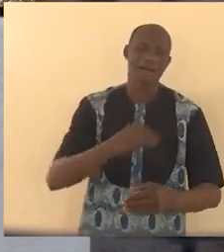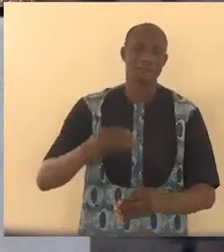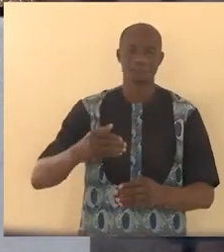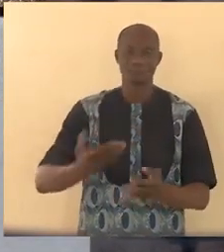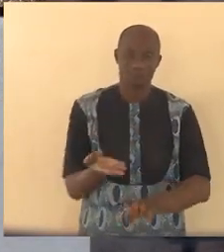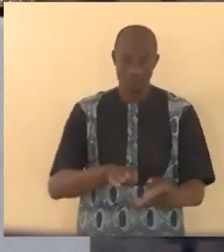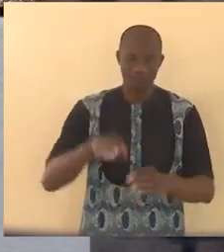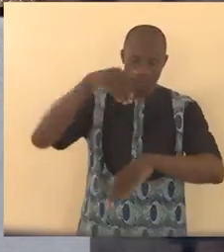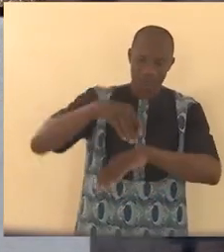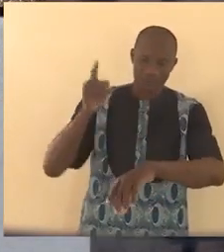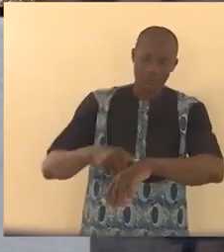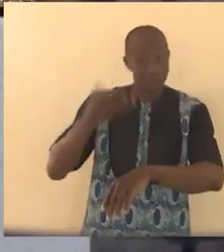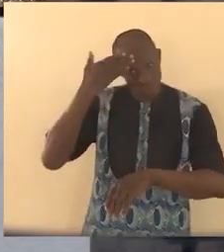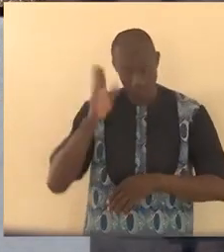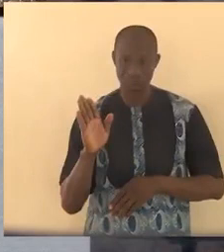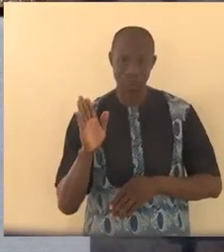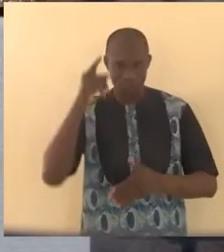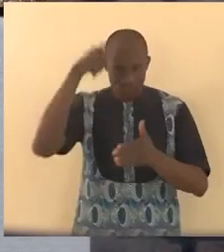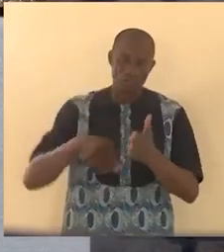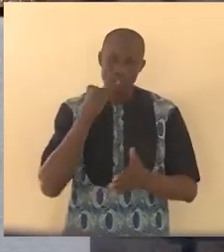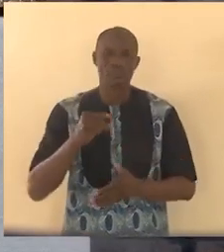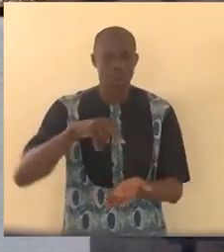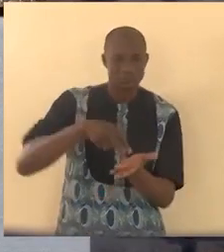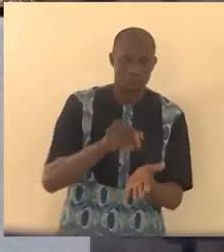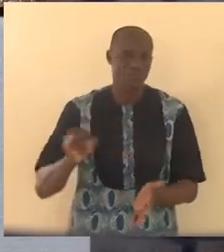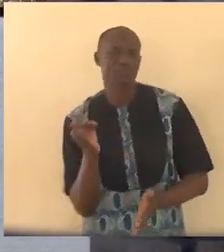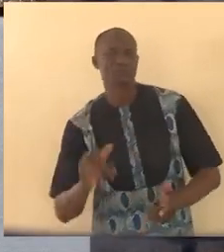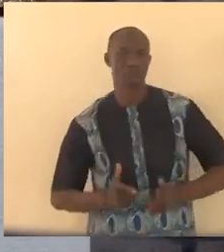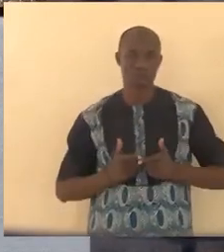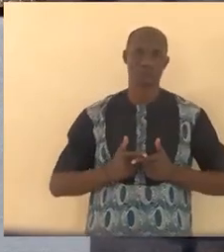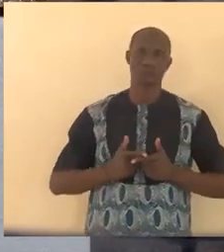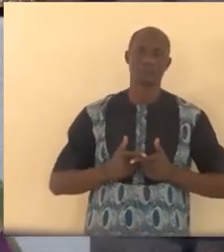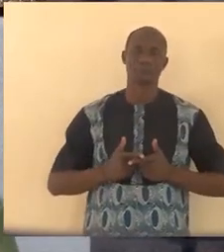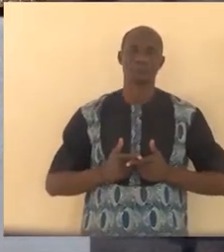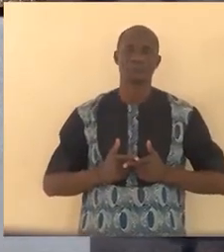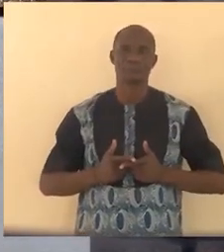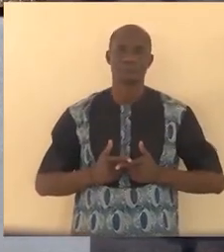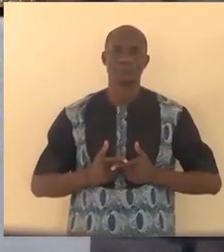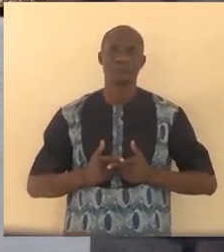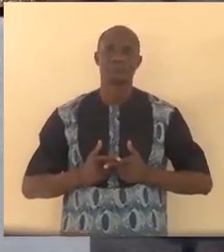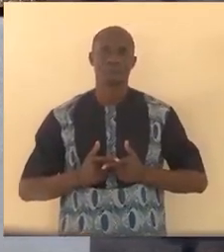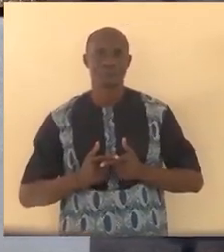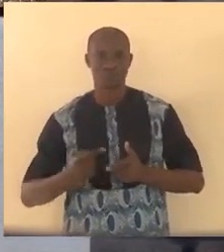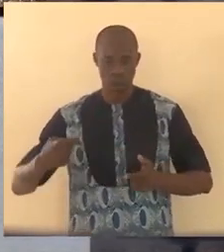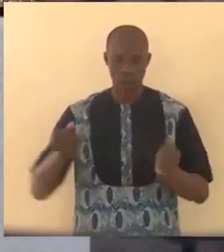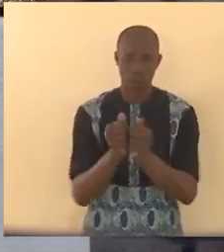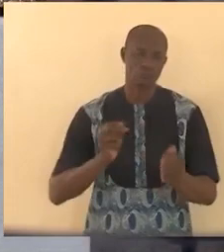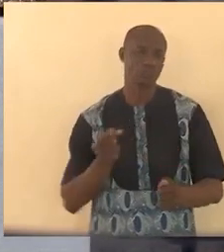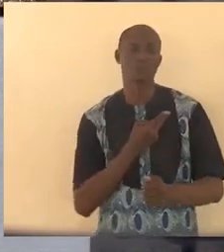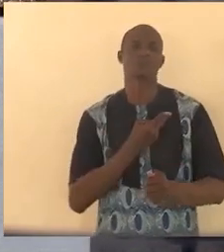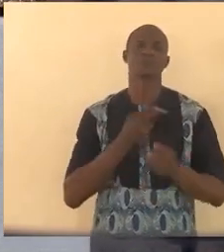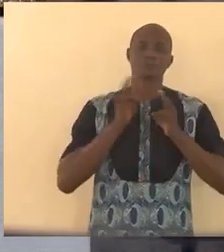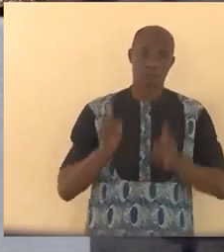a time you do not know? What is the purpose of life? So this is what he deals with. With us human beings,